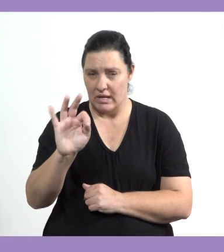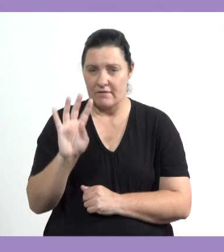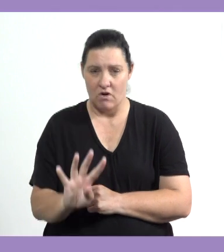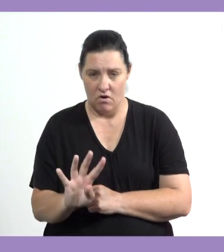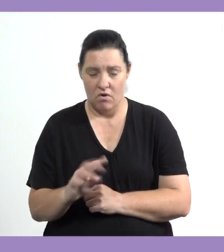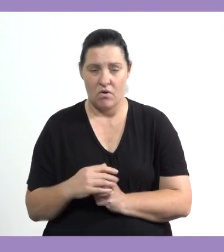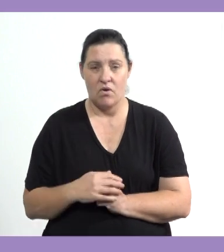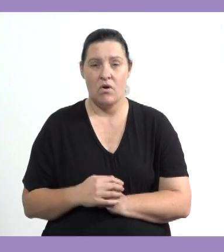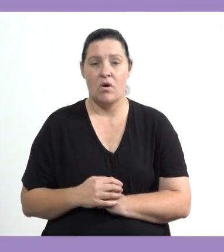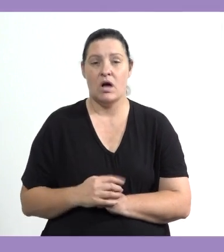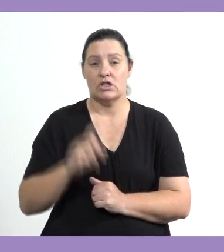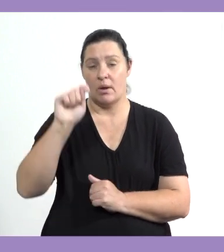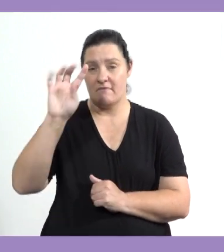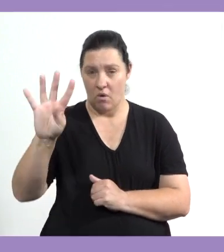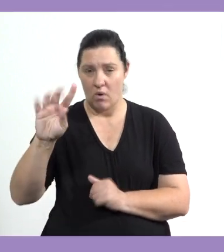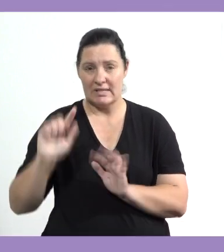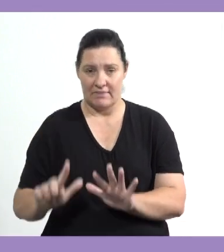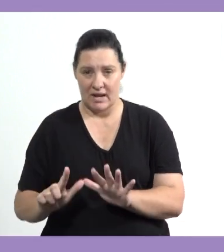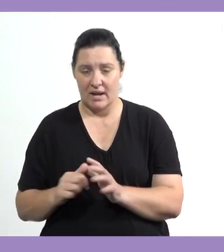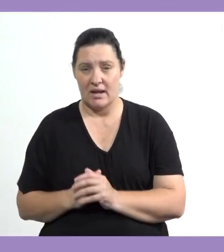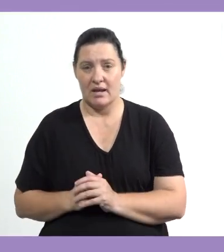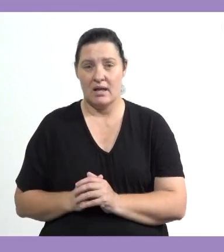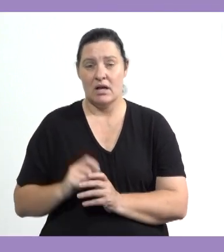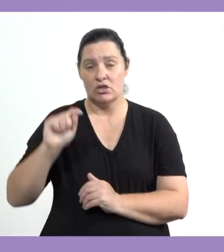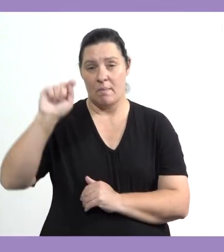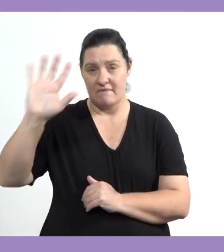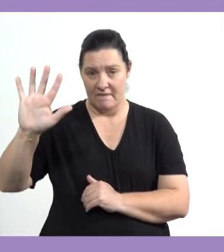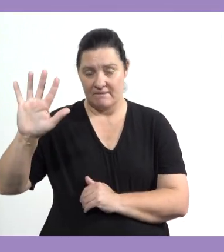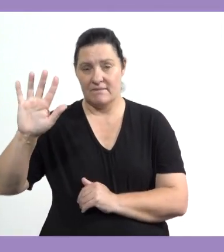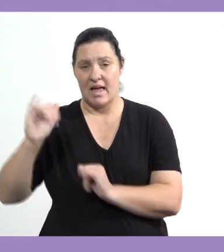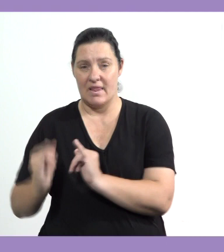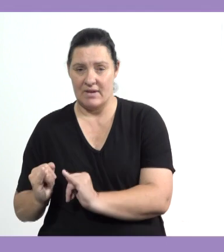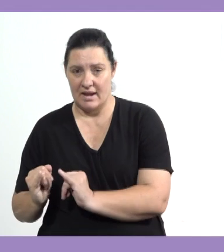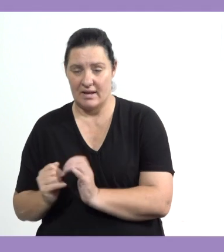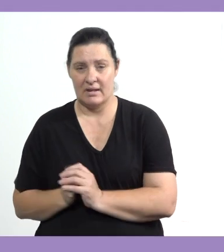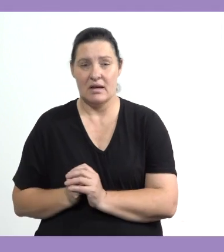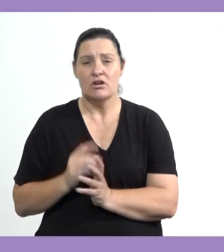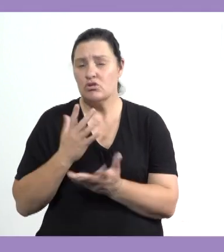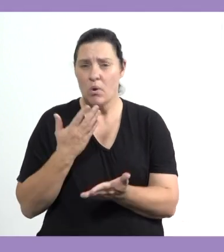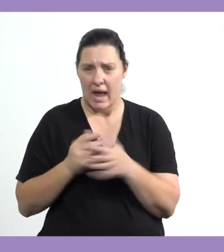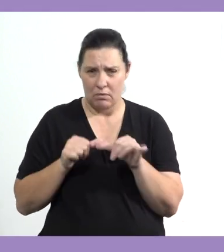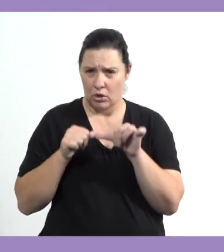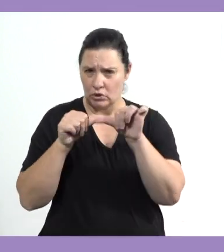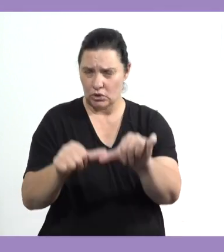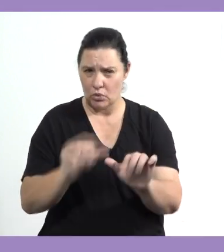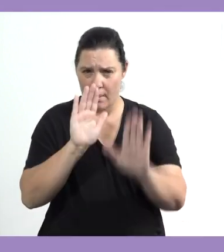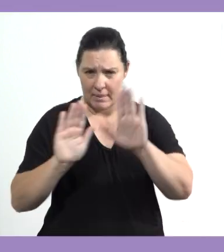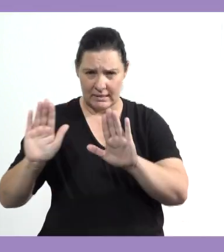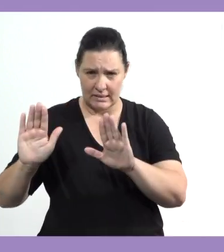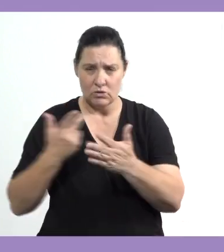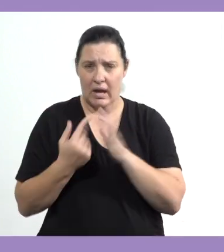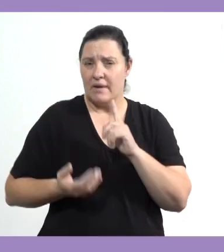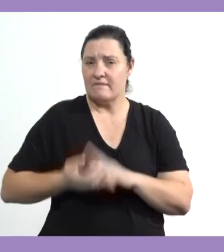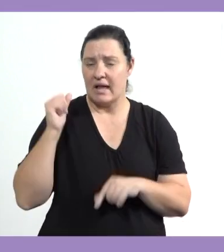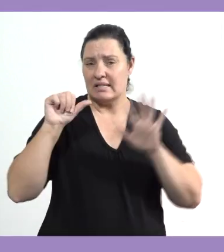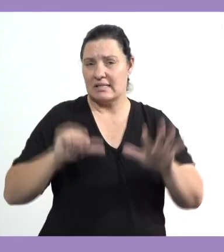The third term there is 4. The fourth term is 7. And the fifth term is 11. Can we continue that pattern so that we can